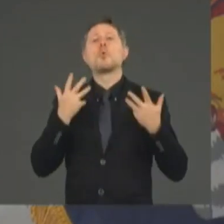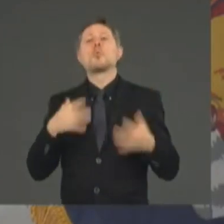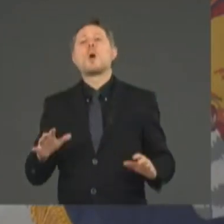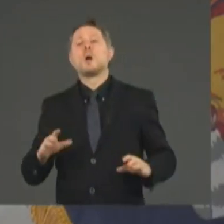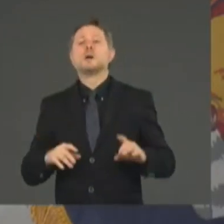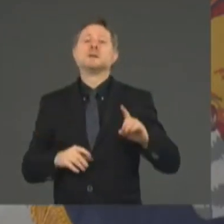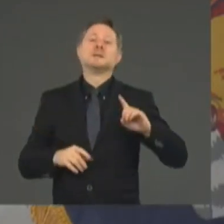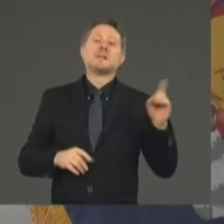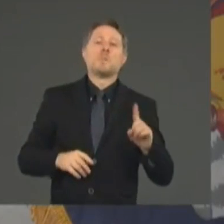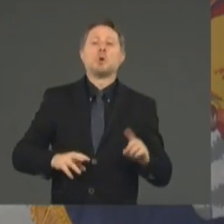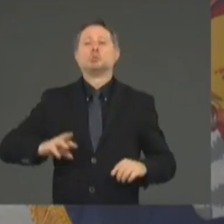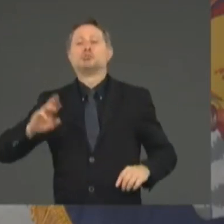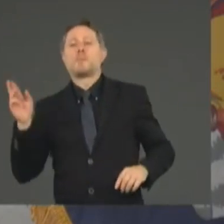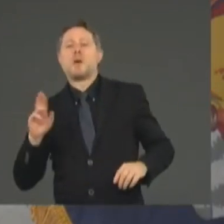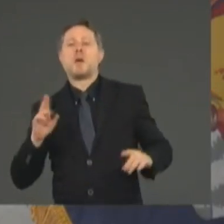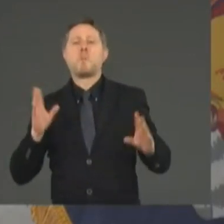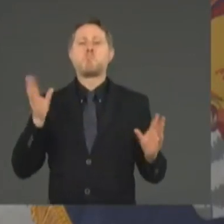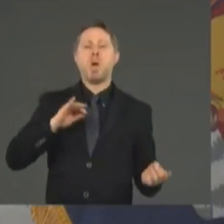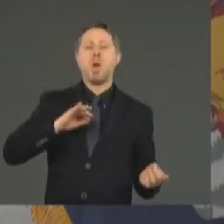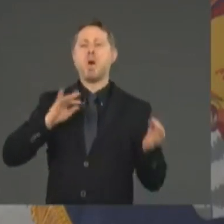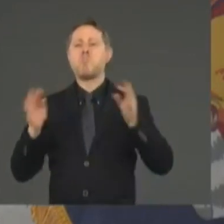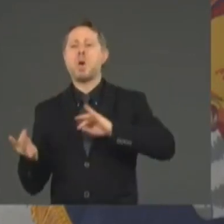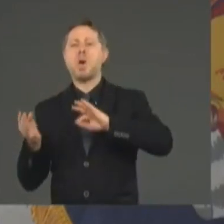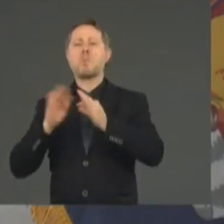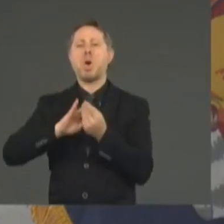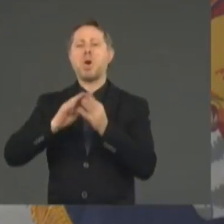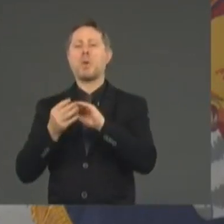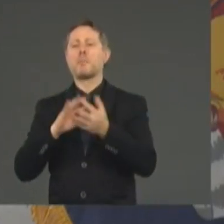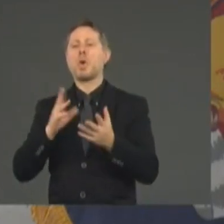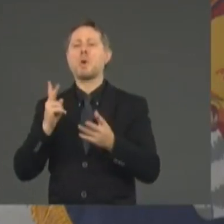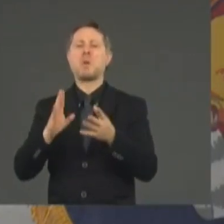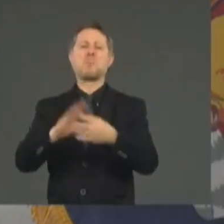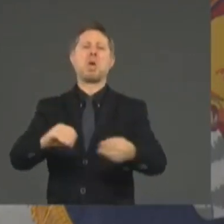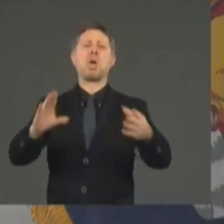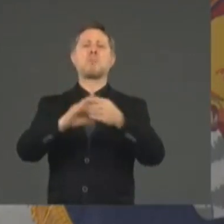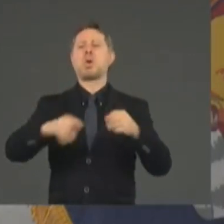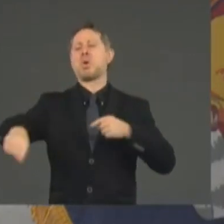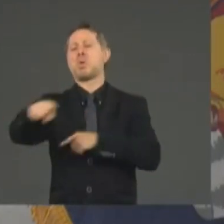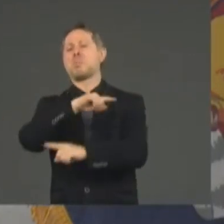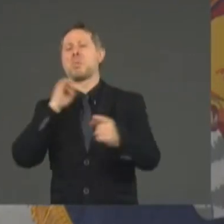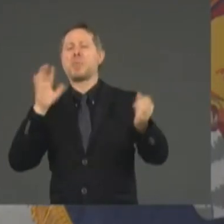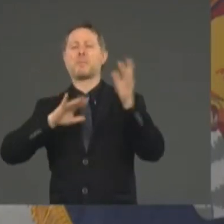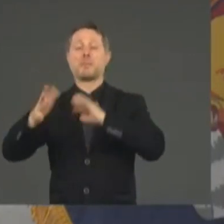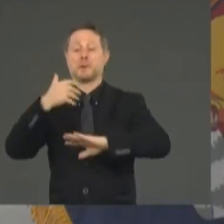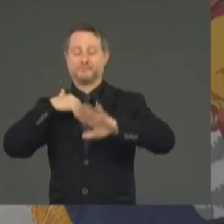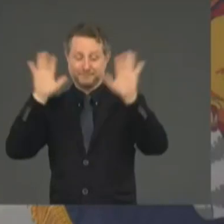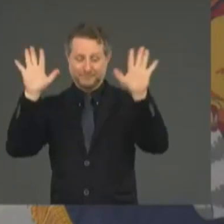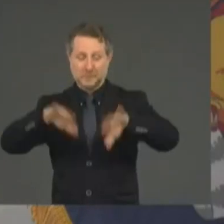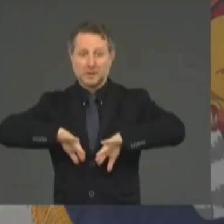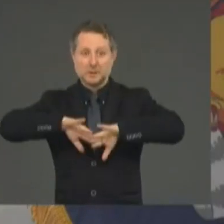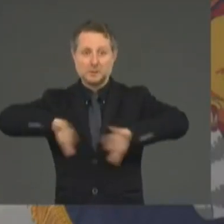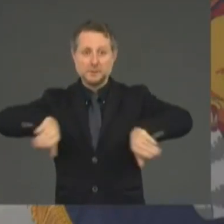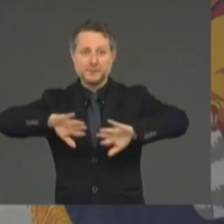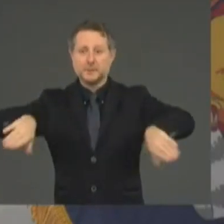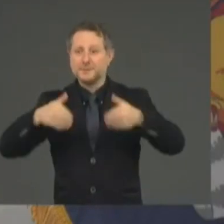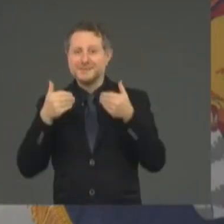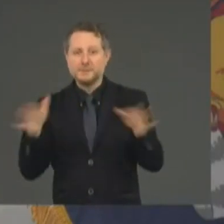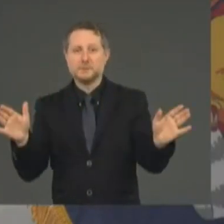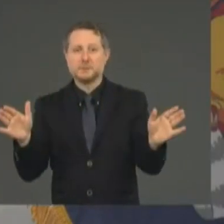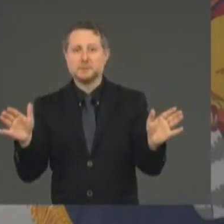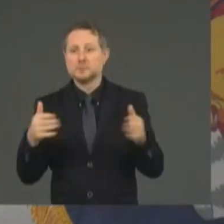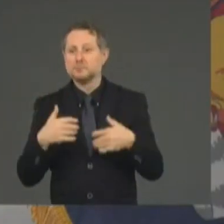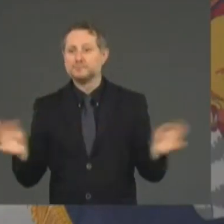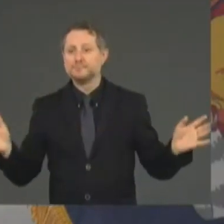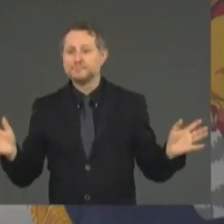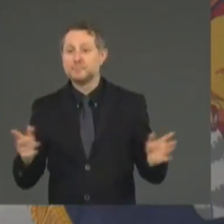well, people say you should open faster. People say you should open slower. On what basis? Where do you get that